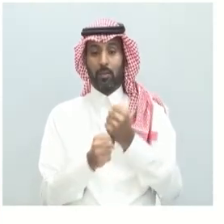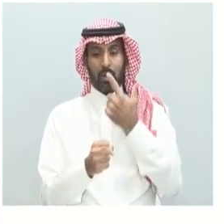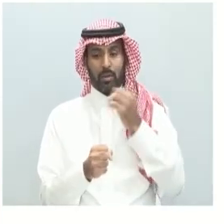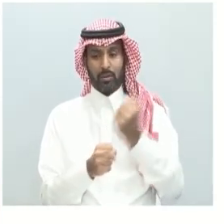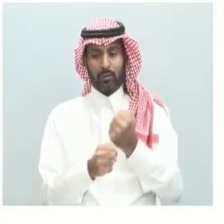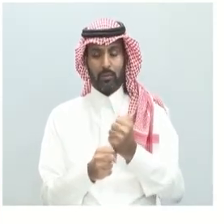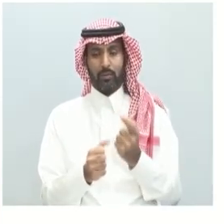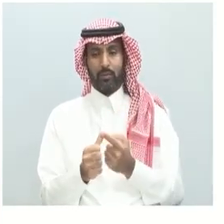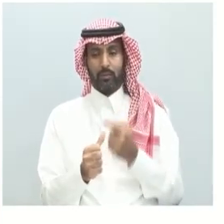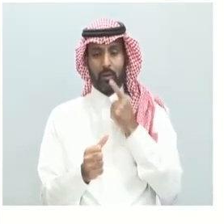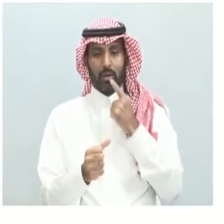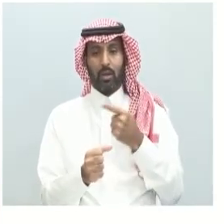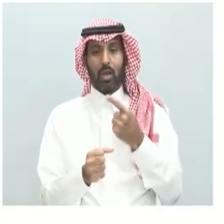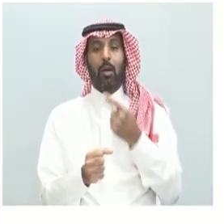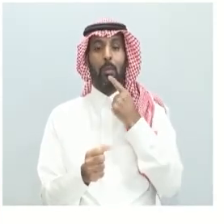simple present tense